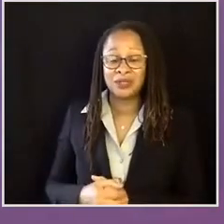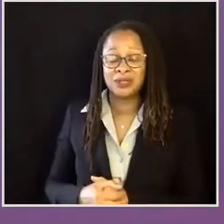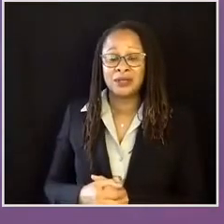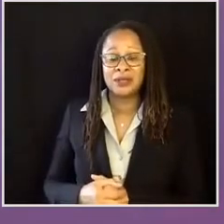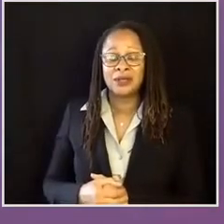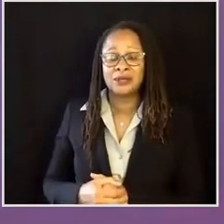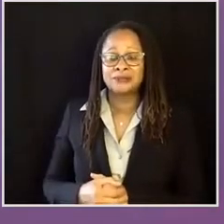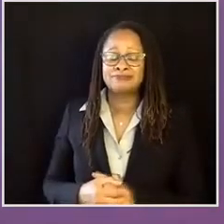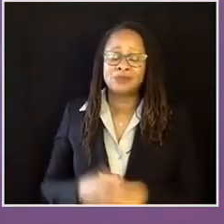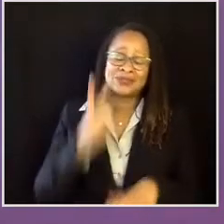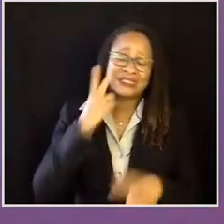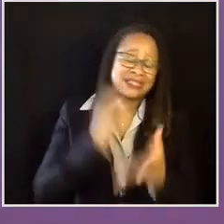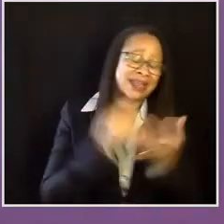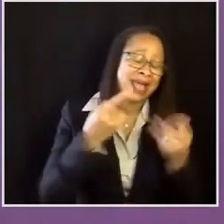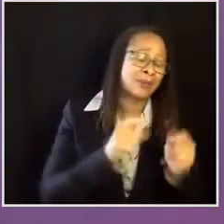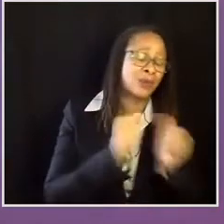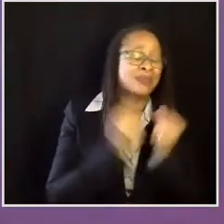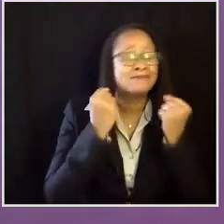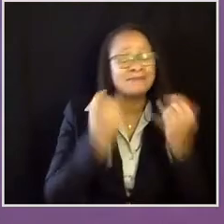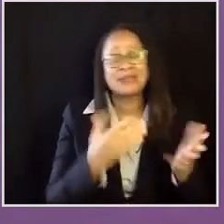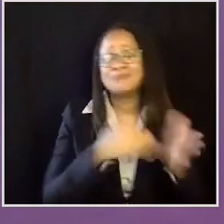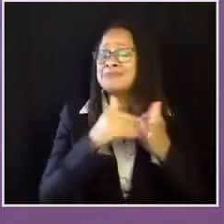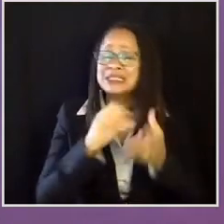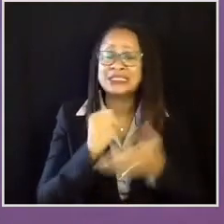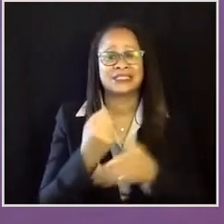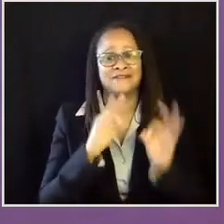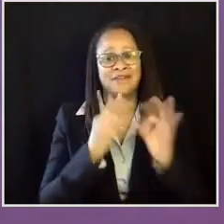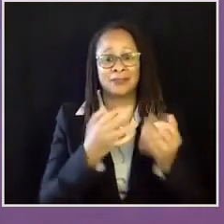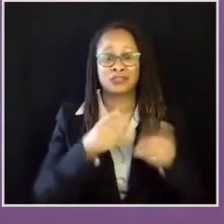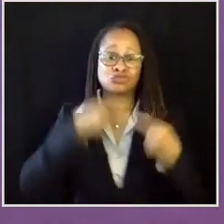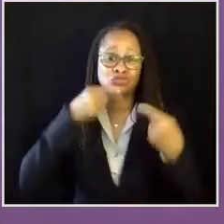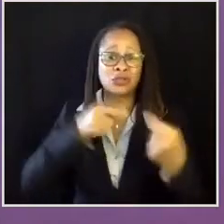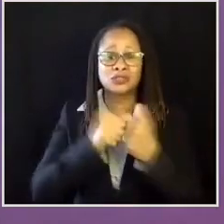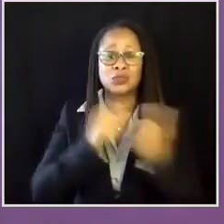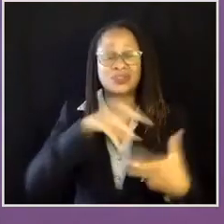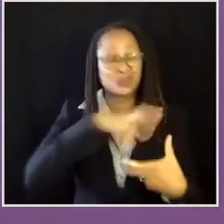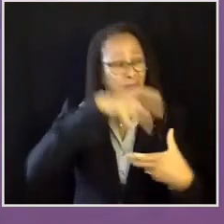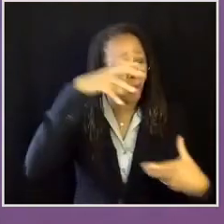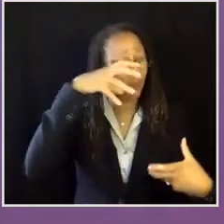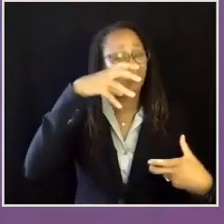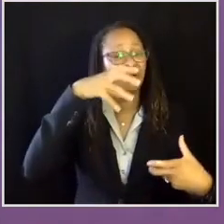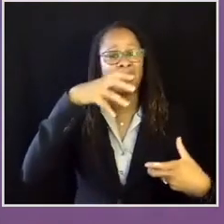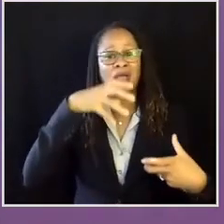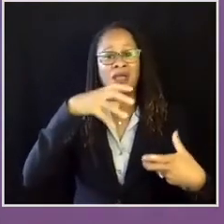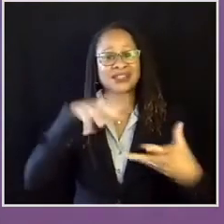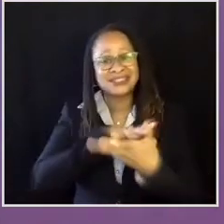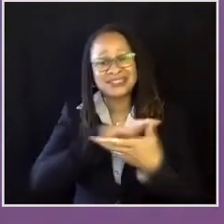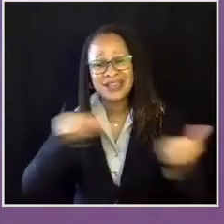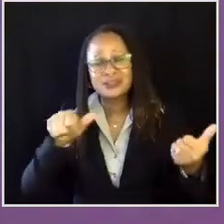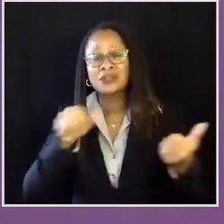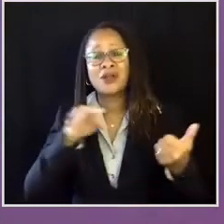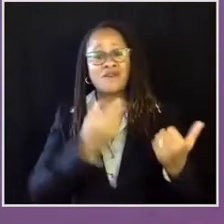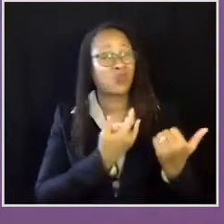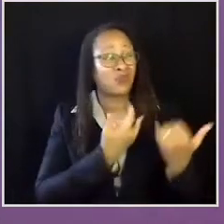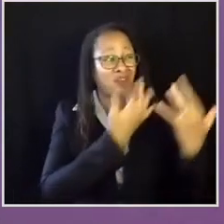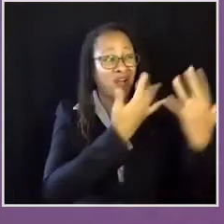millions of families struggling with the smoke-created devastation of the wildfires right